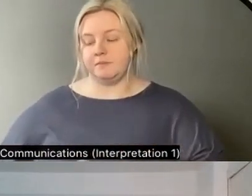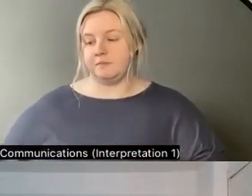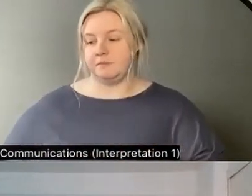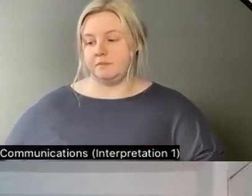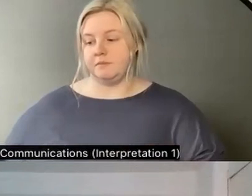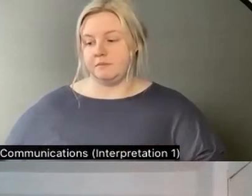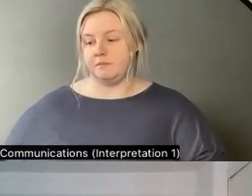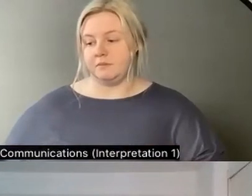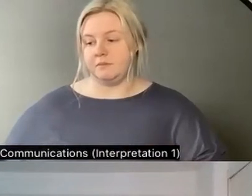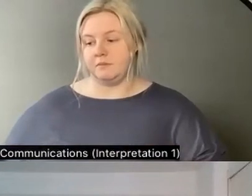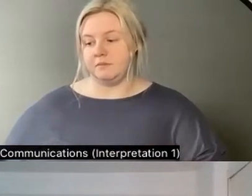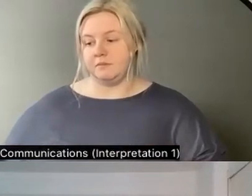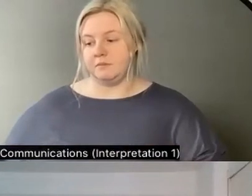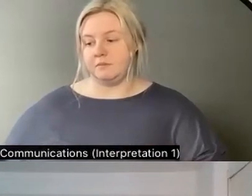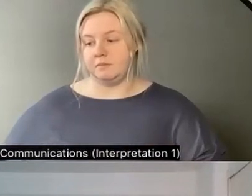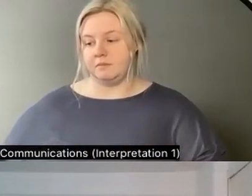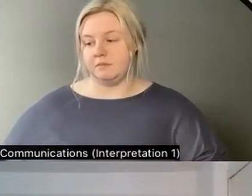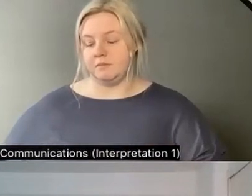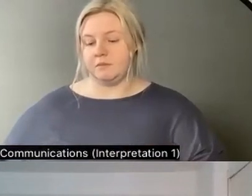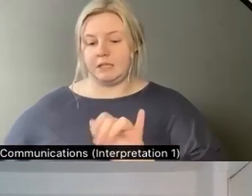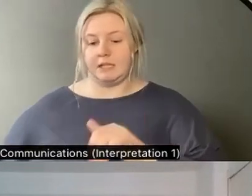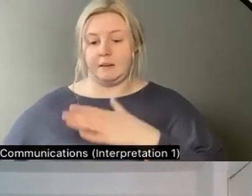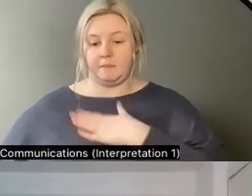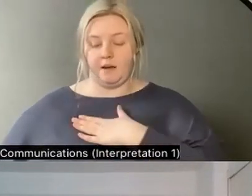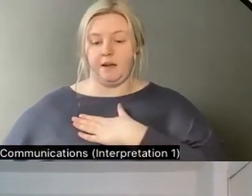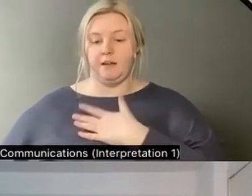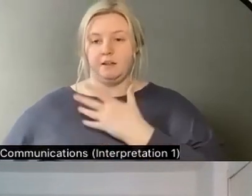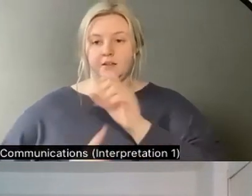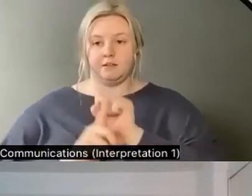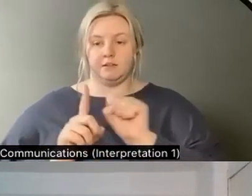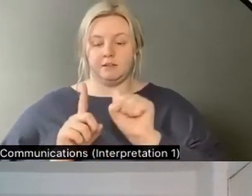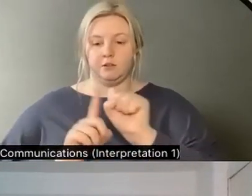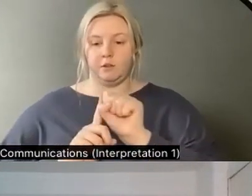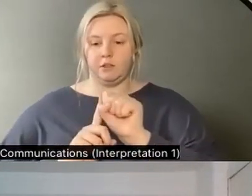just that my situation has lots and lots of remedies.